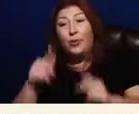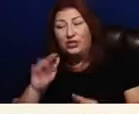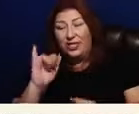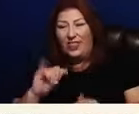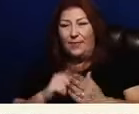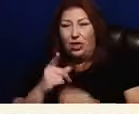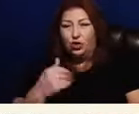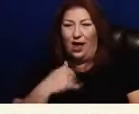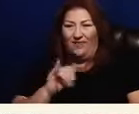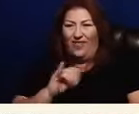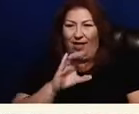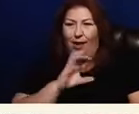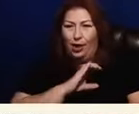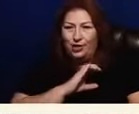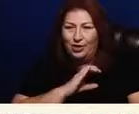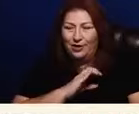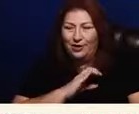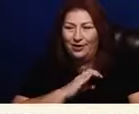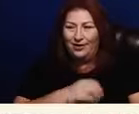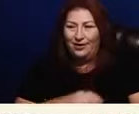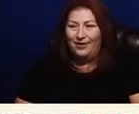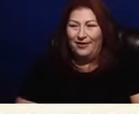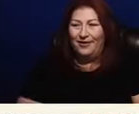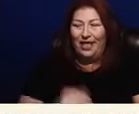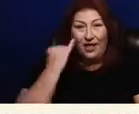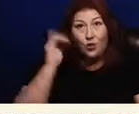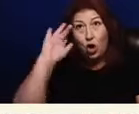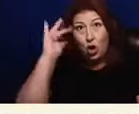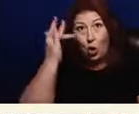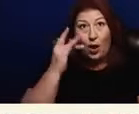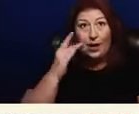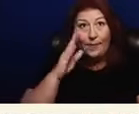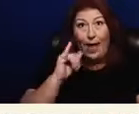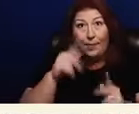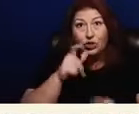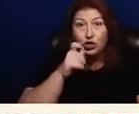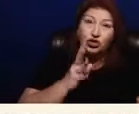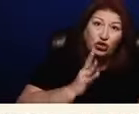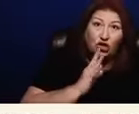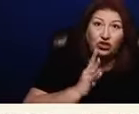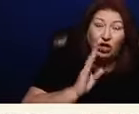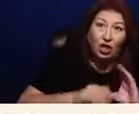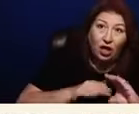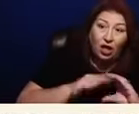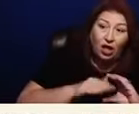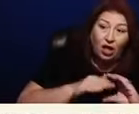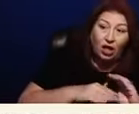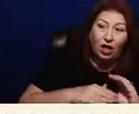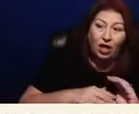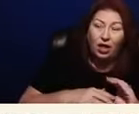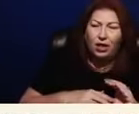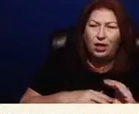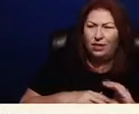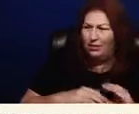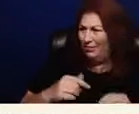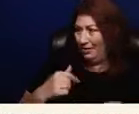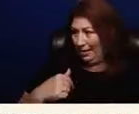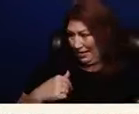well. That means that if you're annoyed by somebody that talks, then we need to reflect and be like, do I do that to other